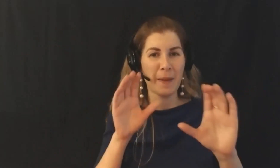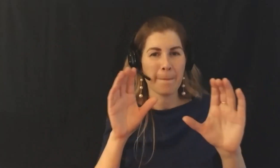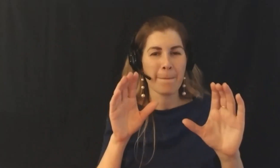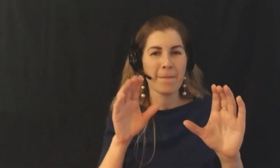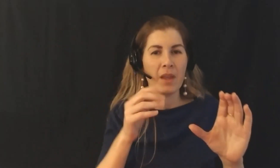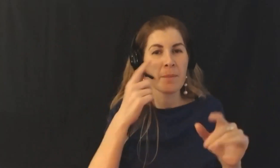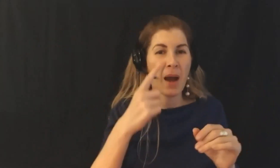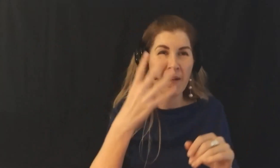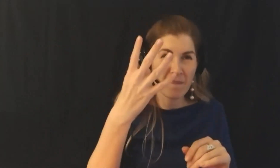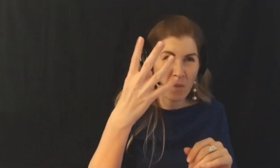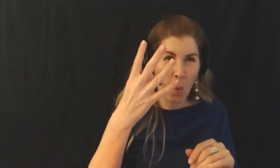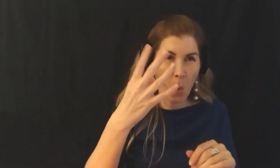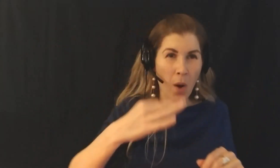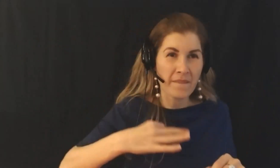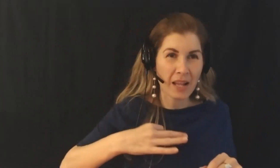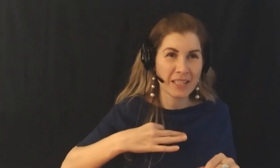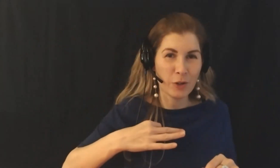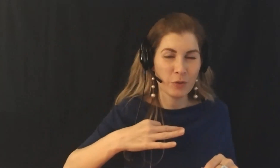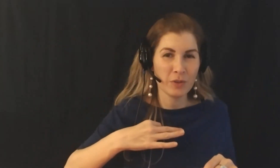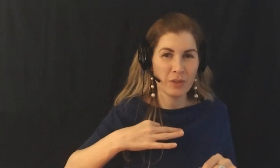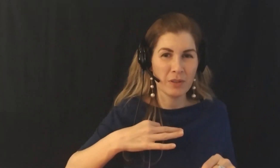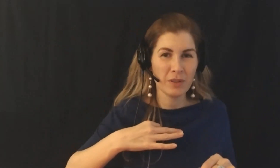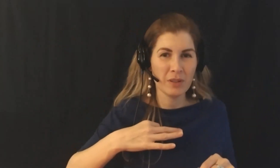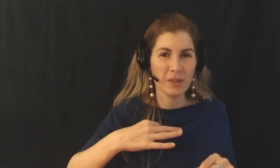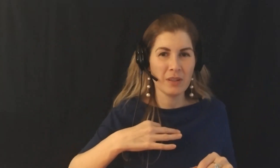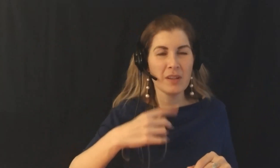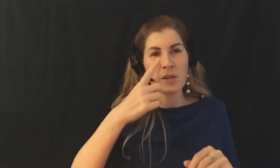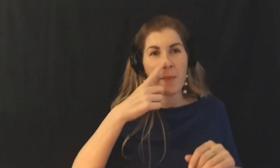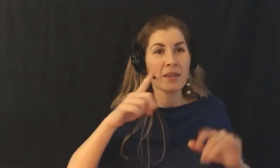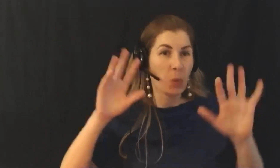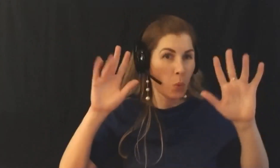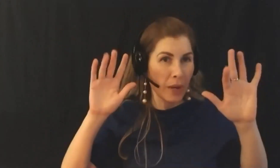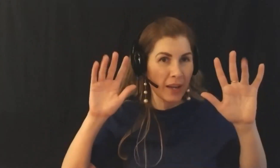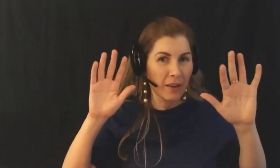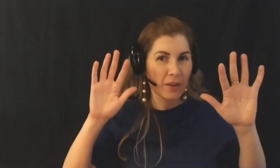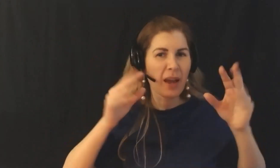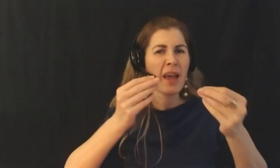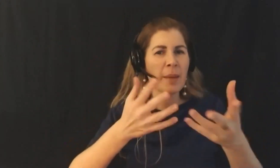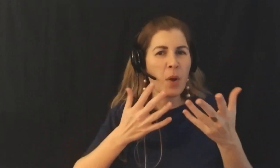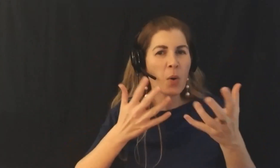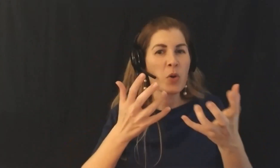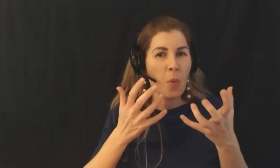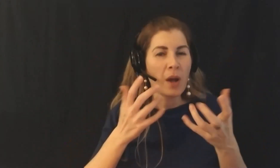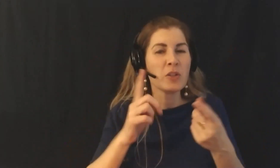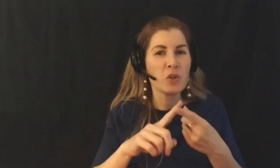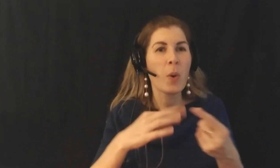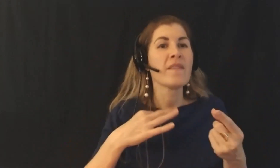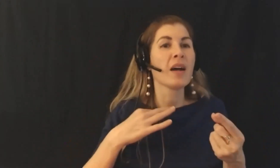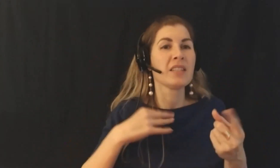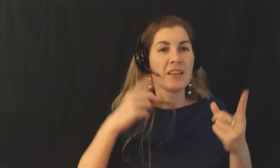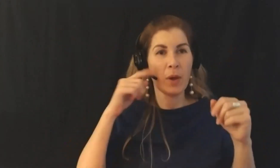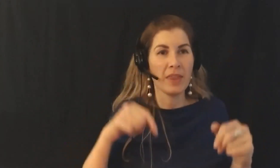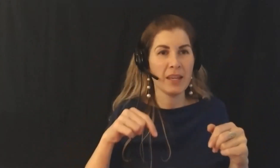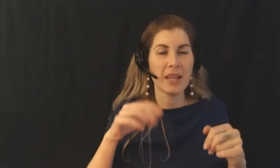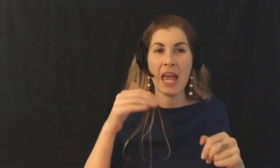4 volunteers again to give me some wiggle fingers and let me know they want to volunteer for this activity. So I've got